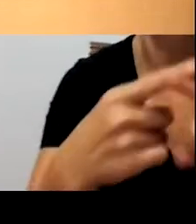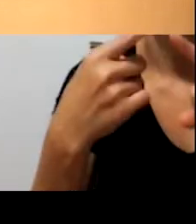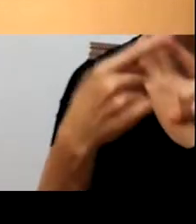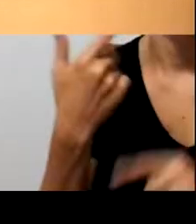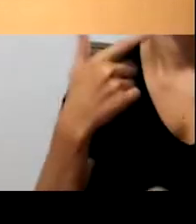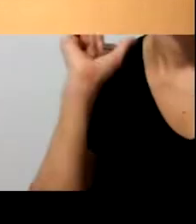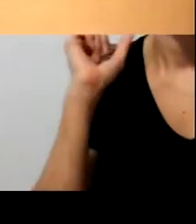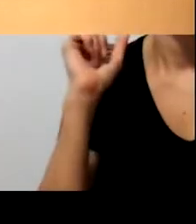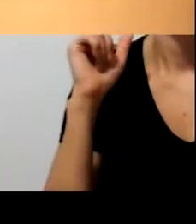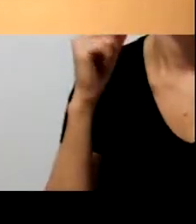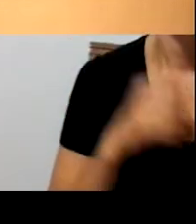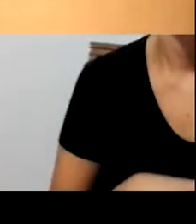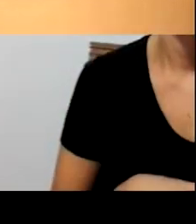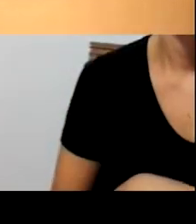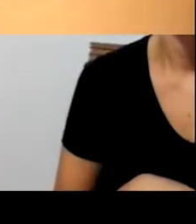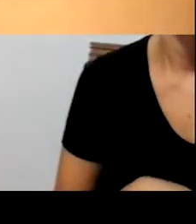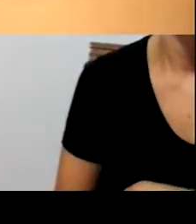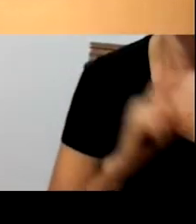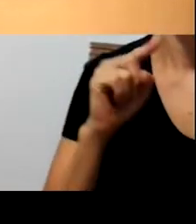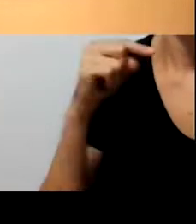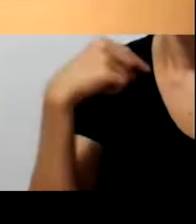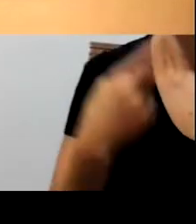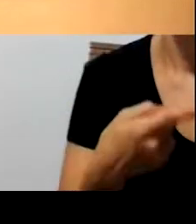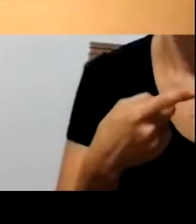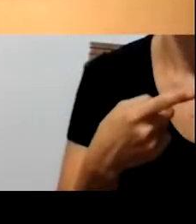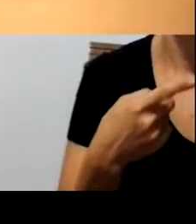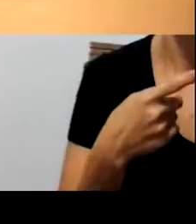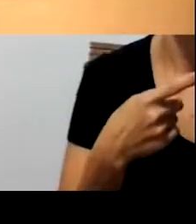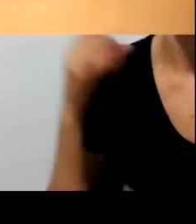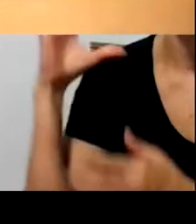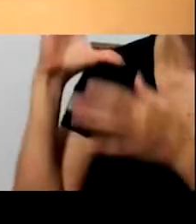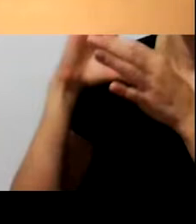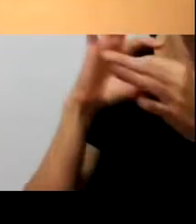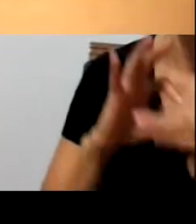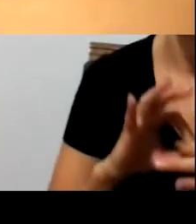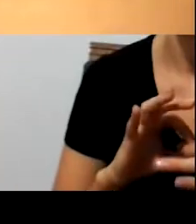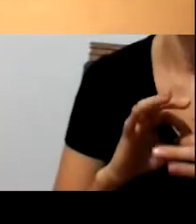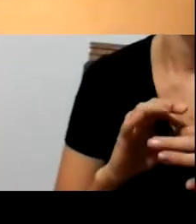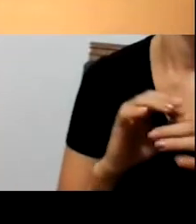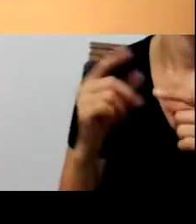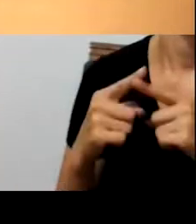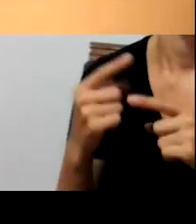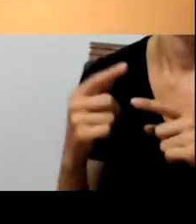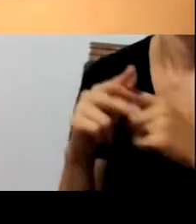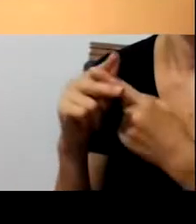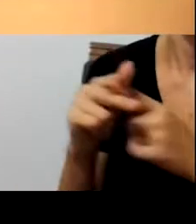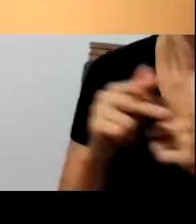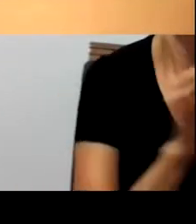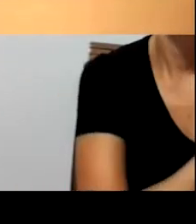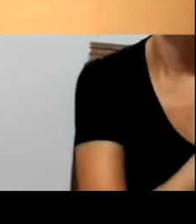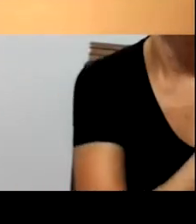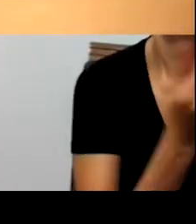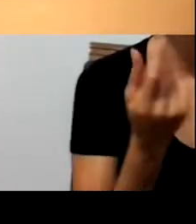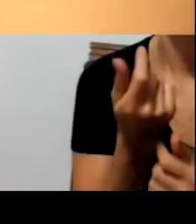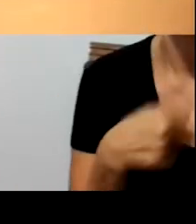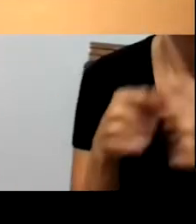accession process. I should say bringing Brazil into the OECD. I mean, we're working we actually know each